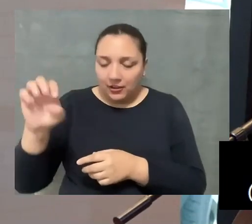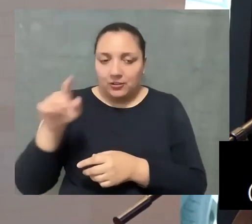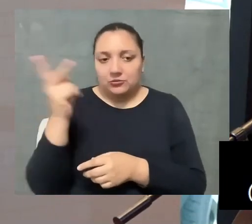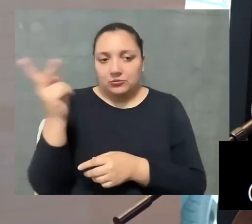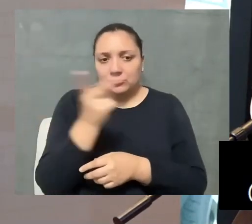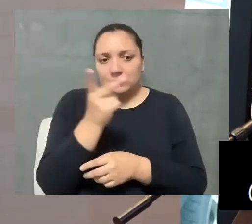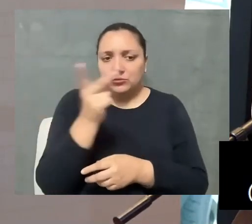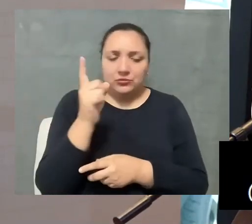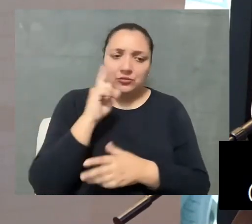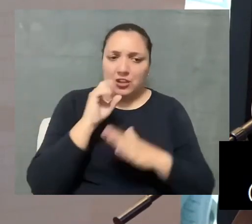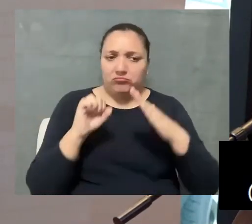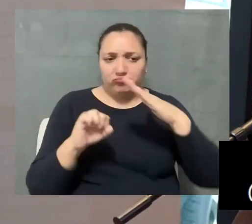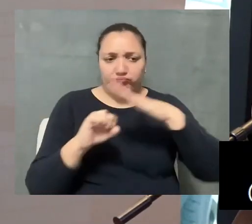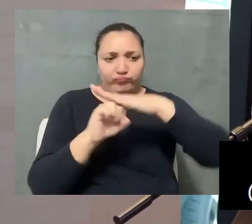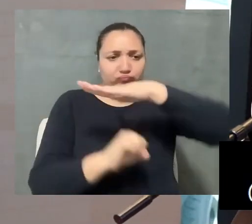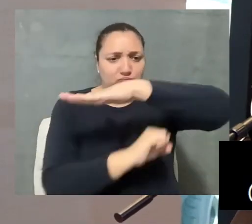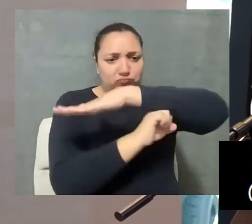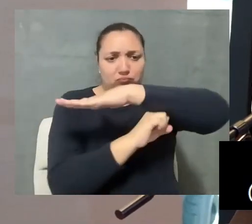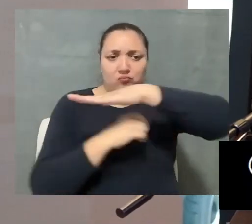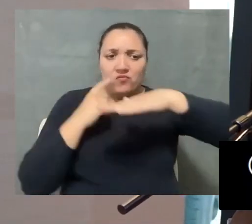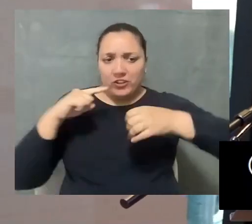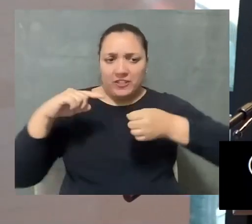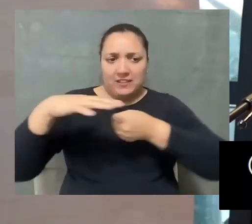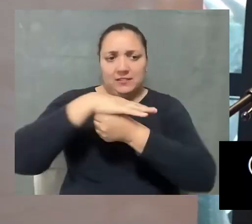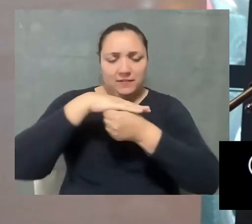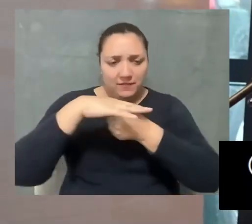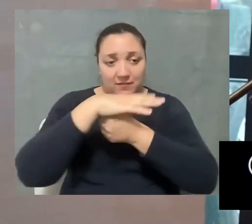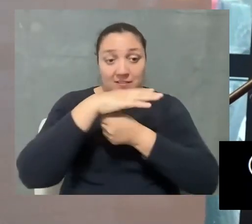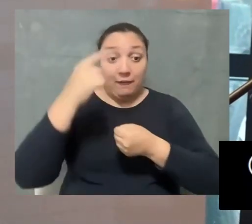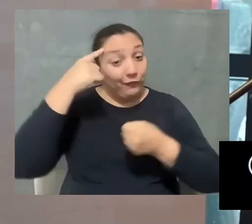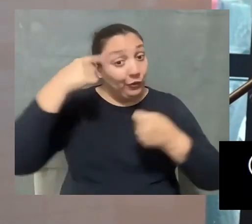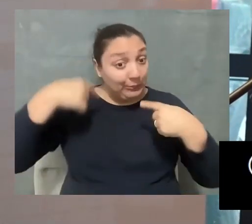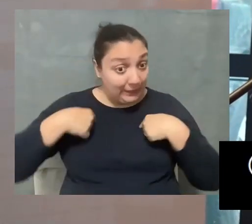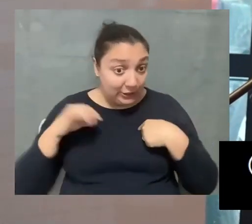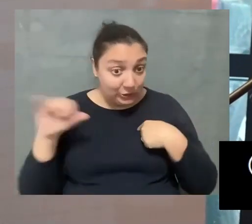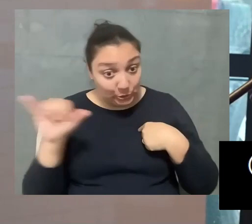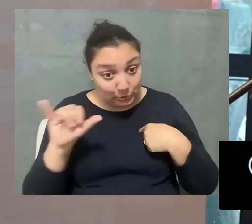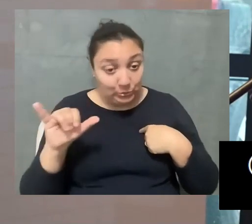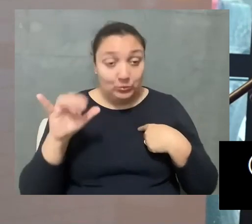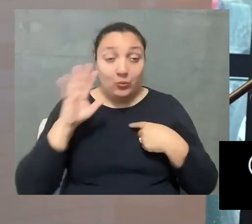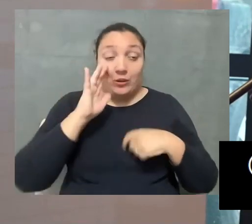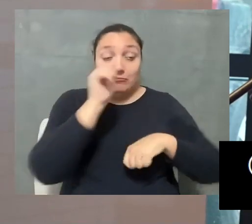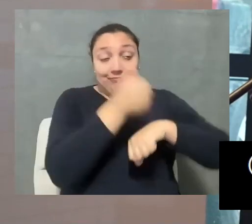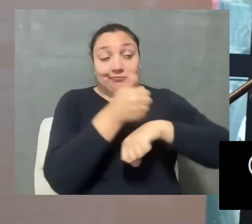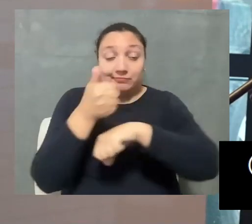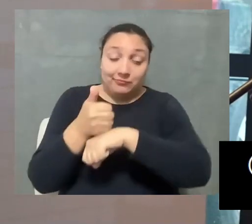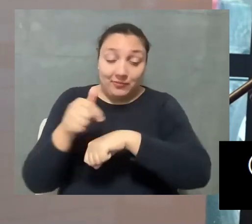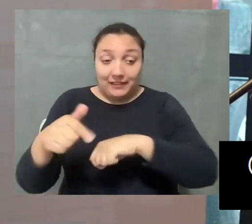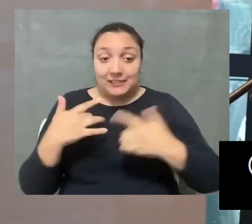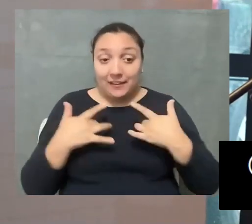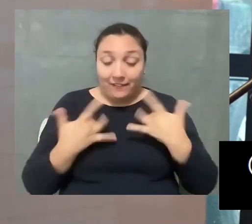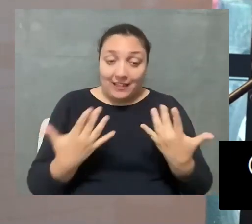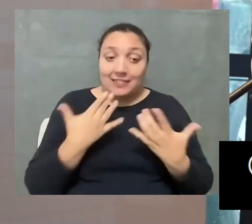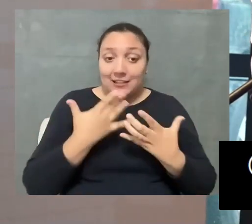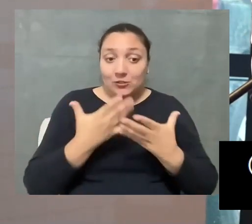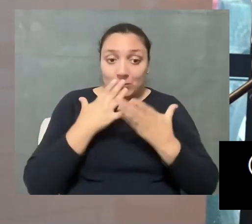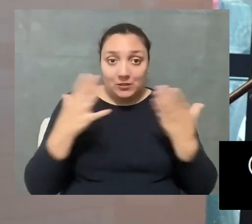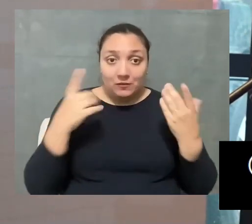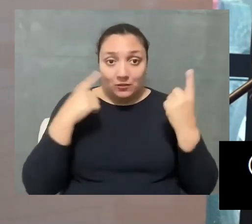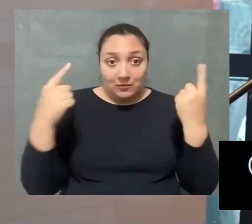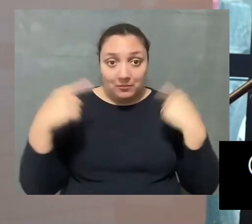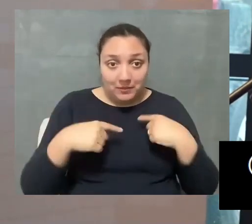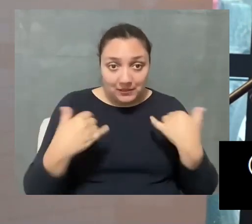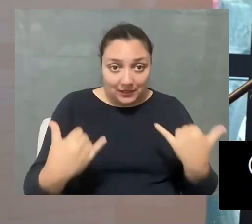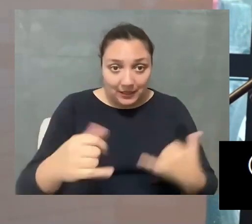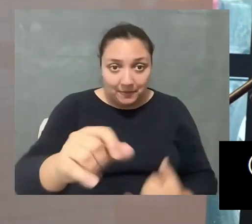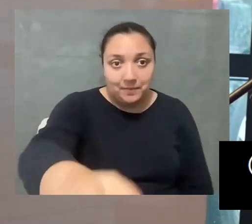pillars of my sanity for the past several weeks as we got this event together. And thank you all so much for being here. So I have the fun